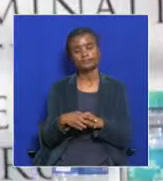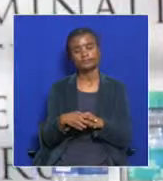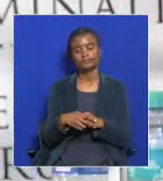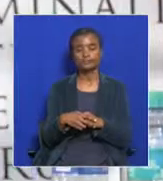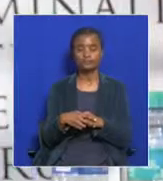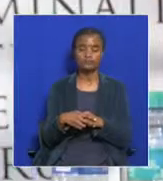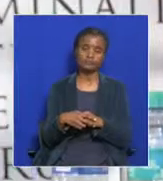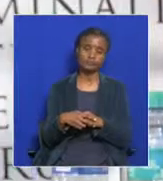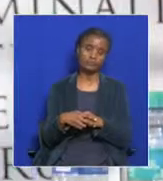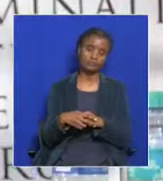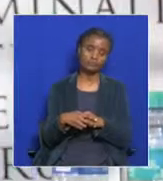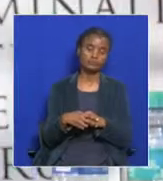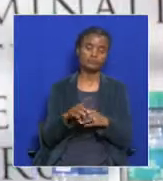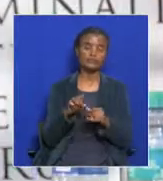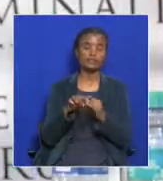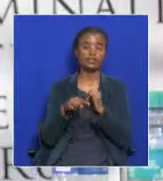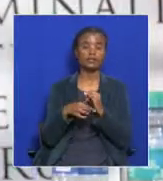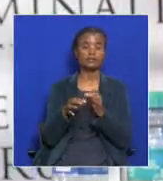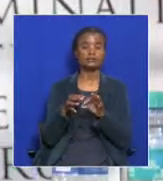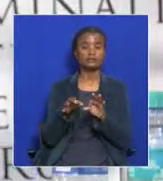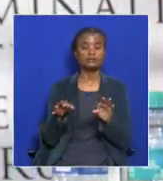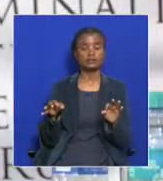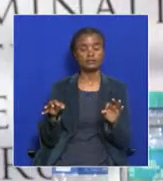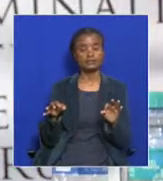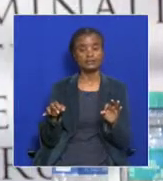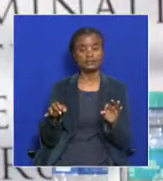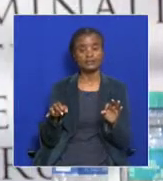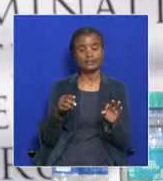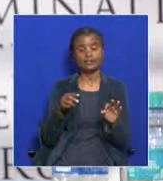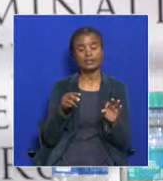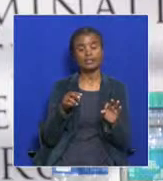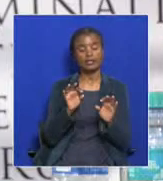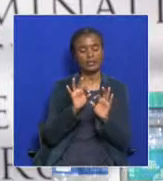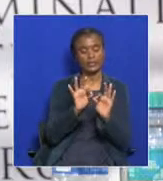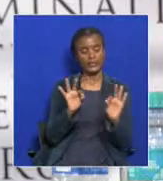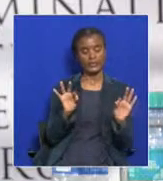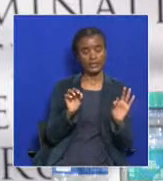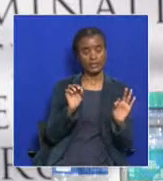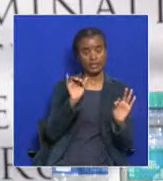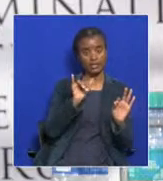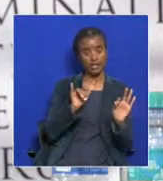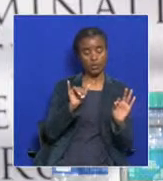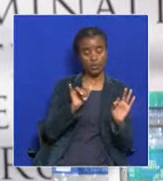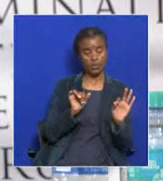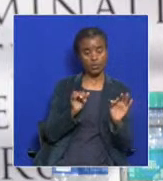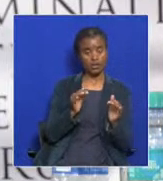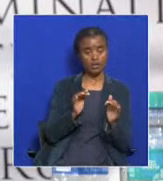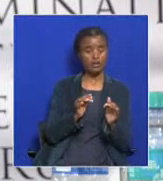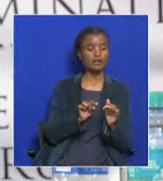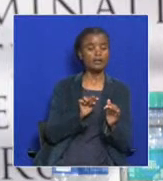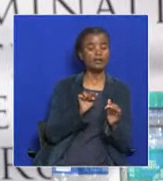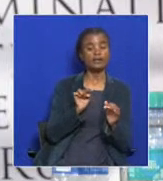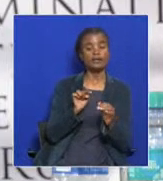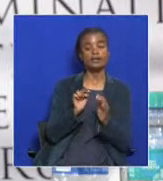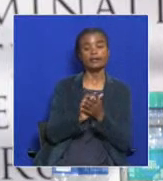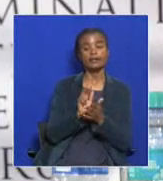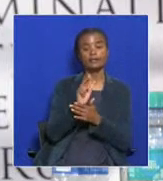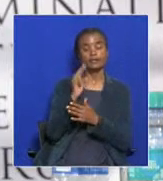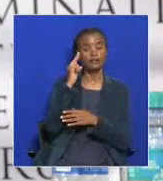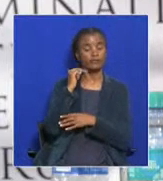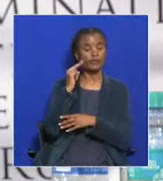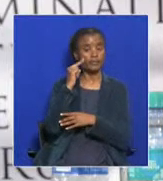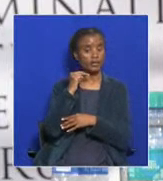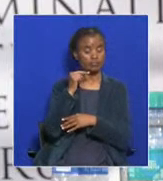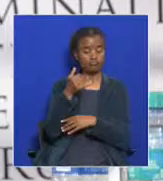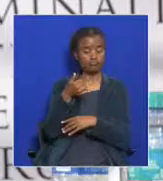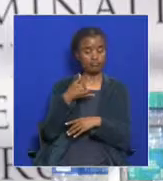sentence highlighted in yellow, on 18 November, I received a phone call from Brigadier Sibia, who informed me